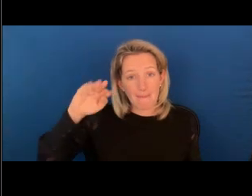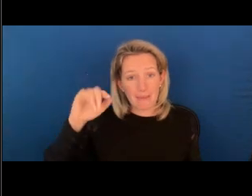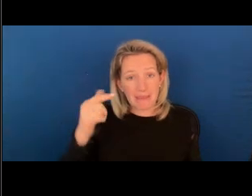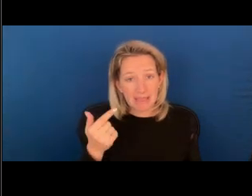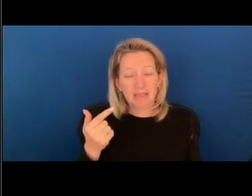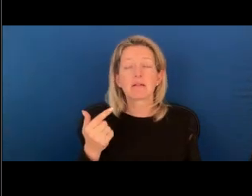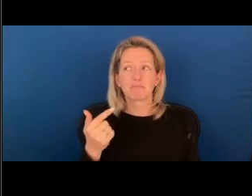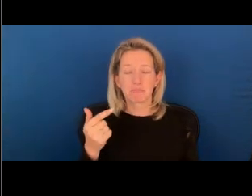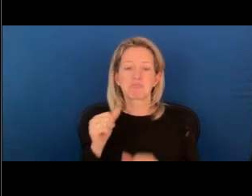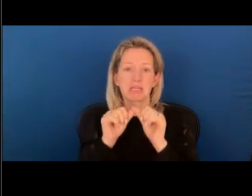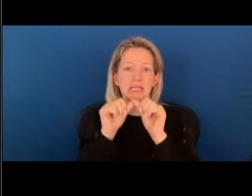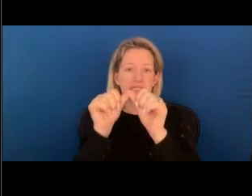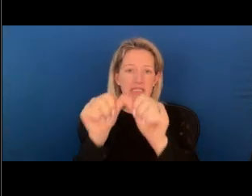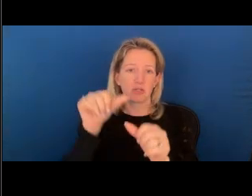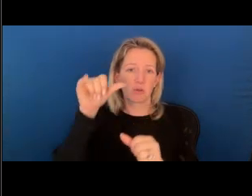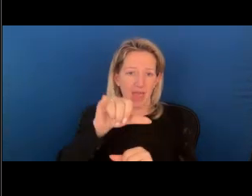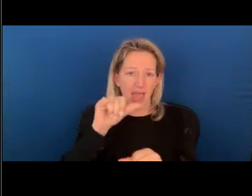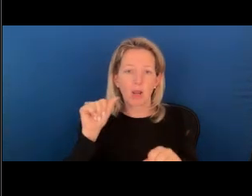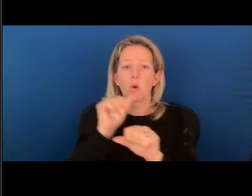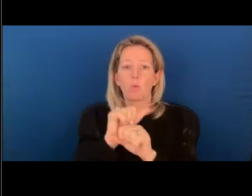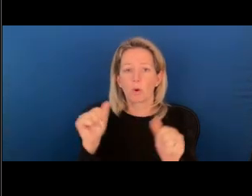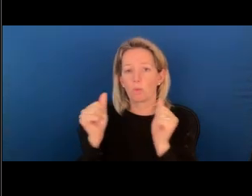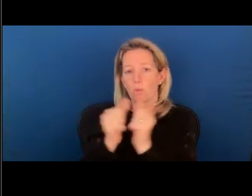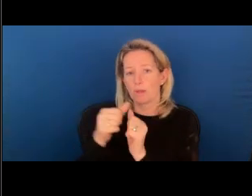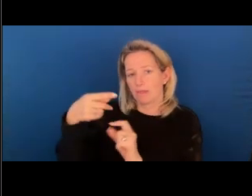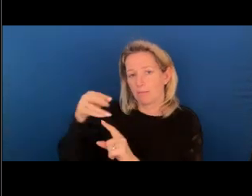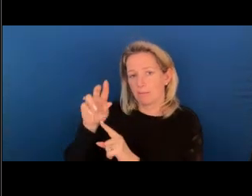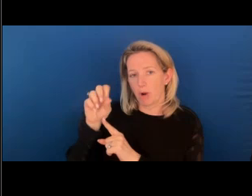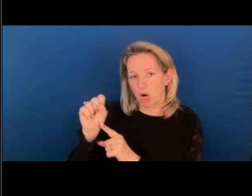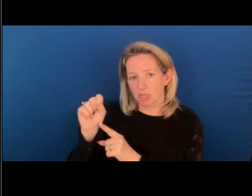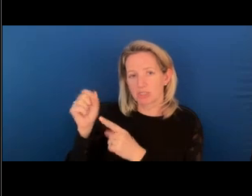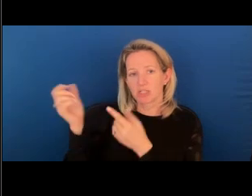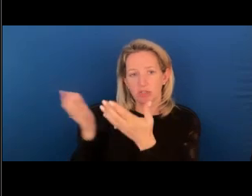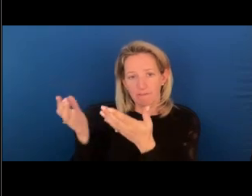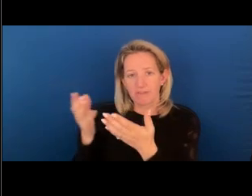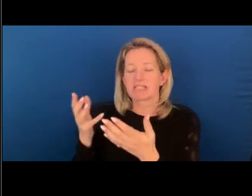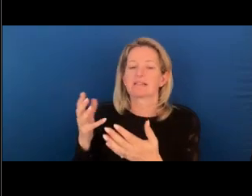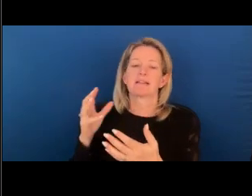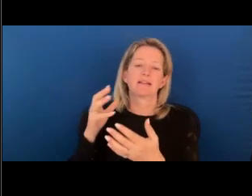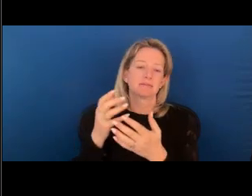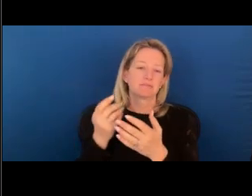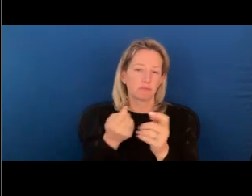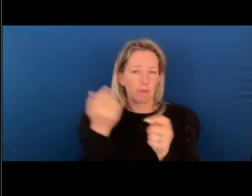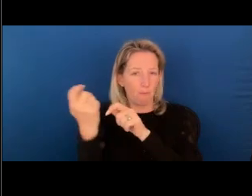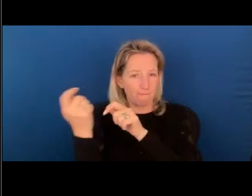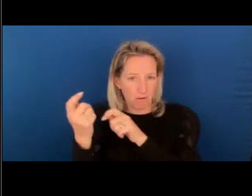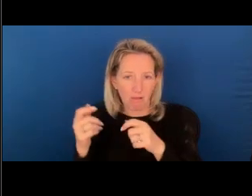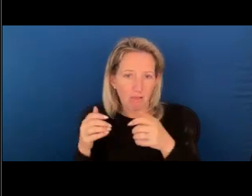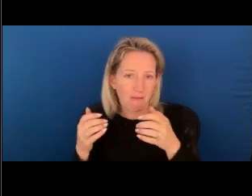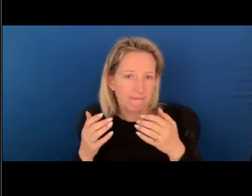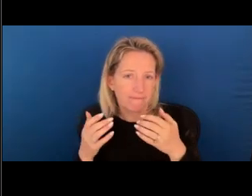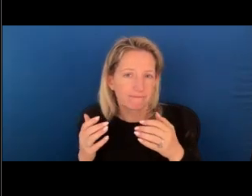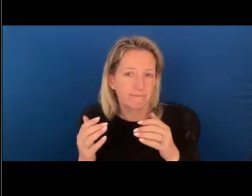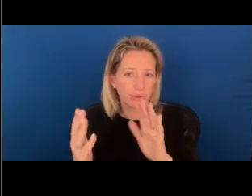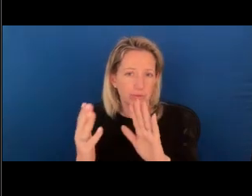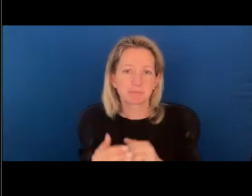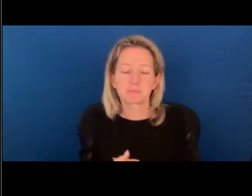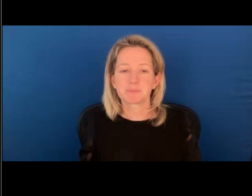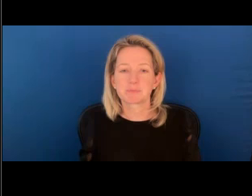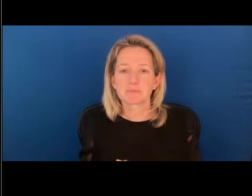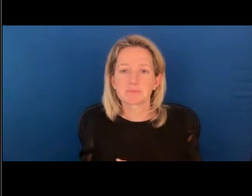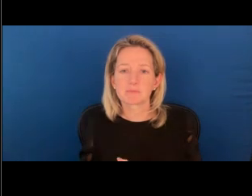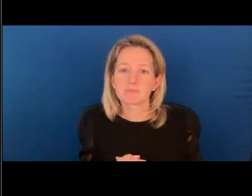that, I am working with the Park Service on a removal effort, and I just wanted to, well, I'm not even looking at my notes